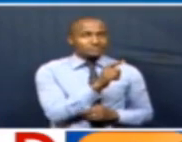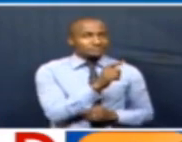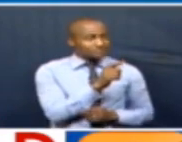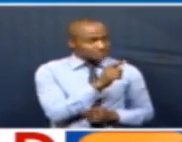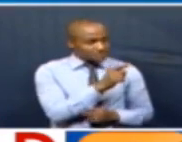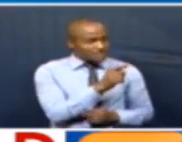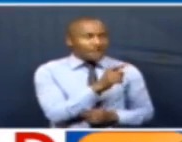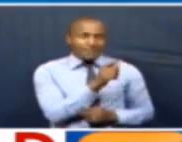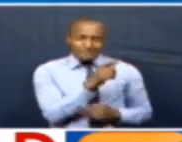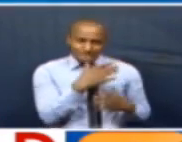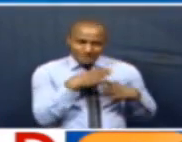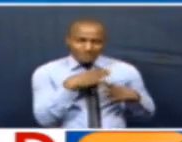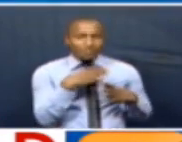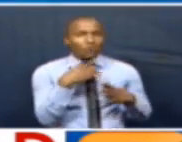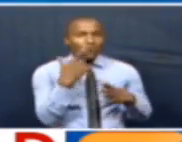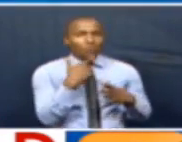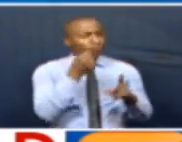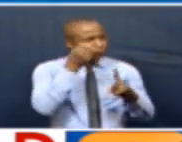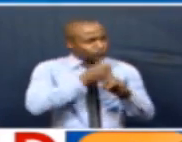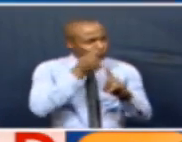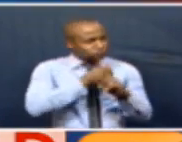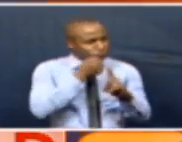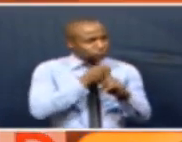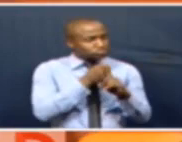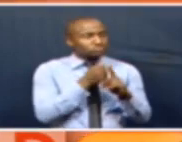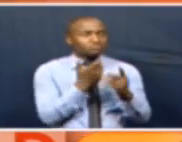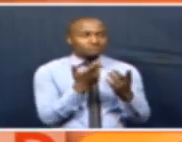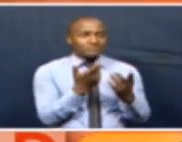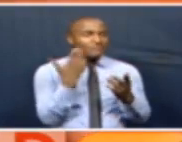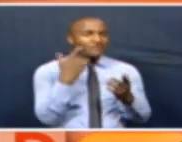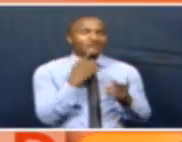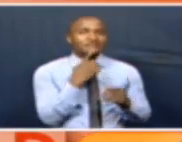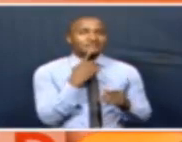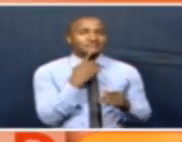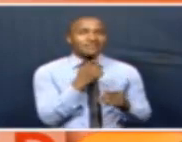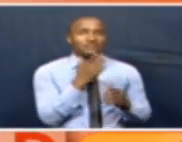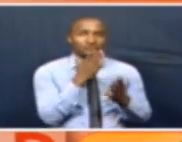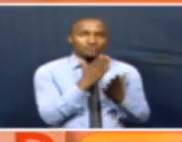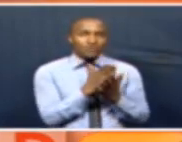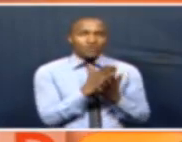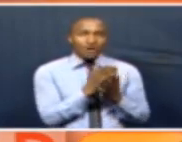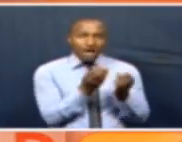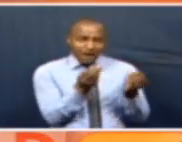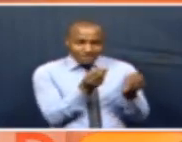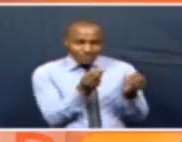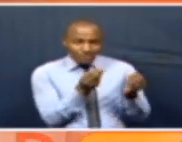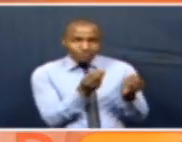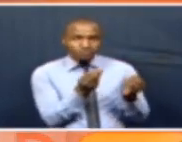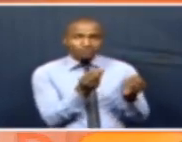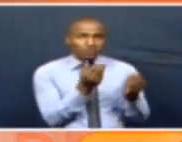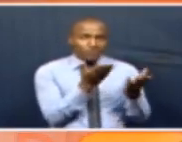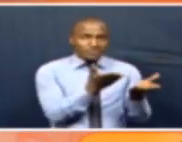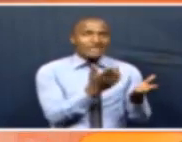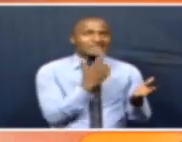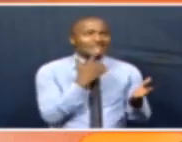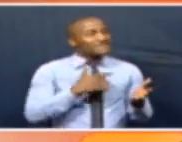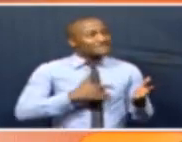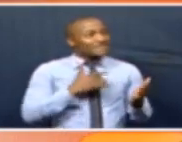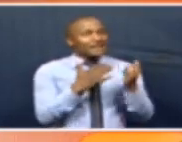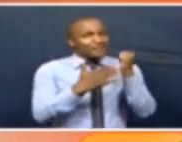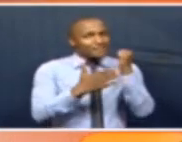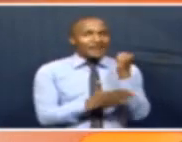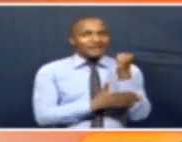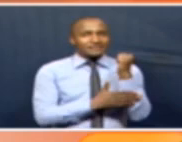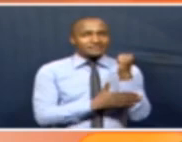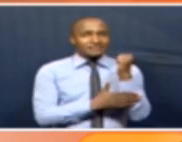among the key Second Liberation heroes. We talked to him earlier on saying, the few remaining actually, saying how bad he feels that he